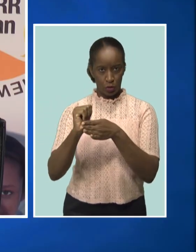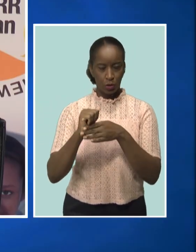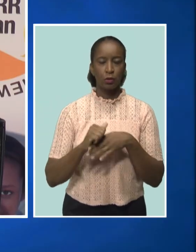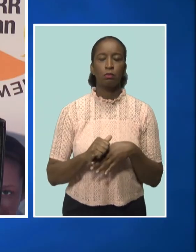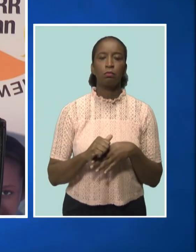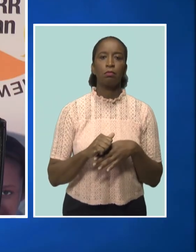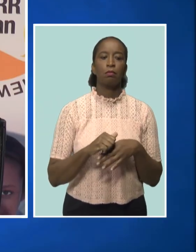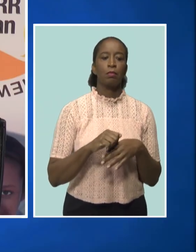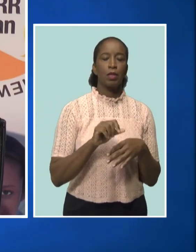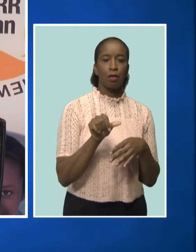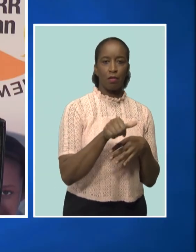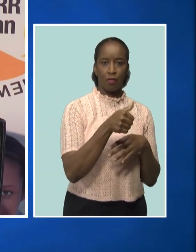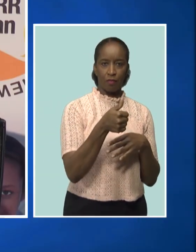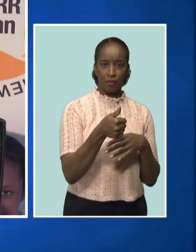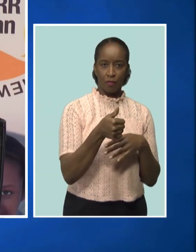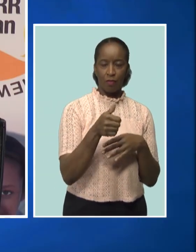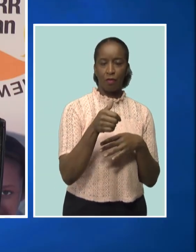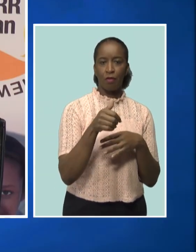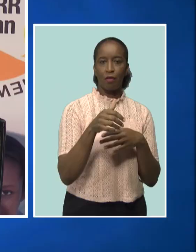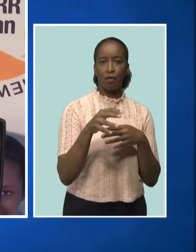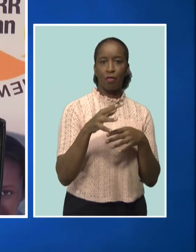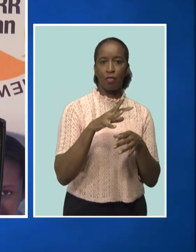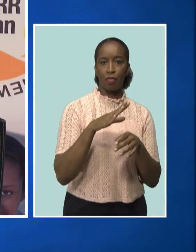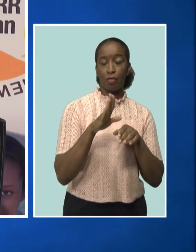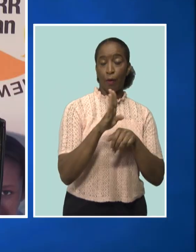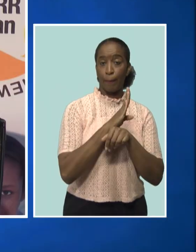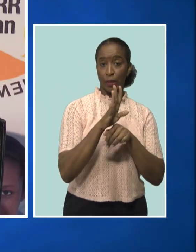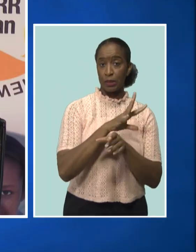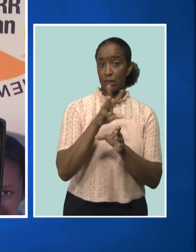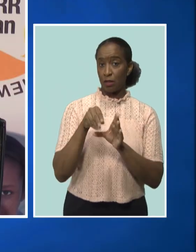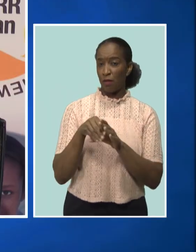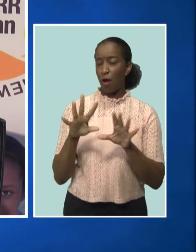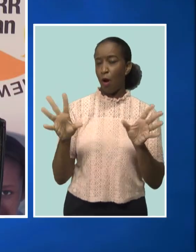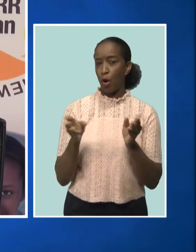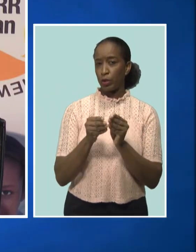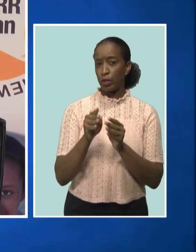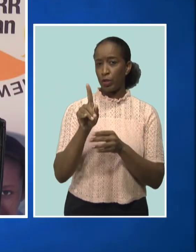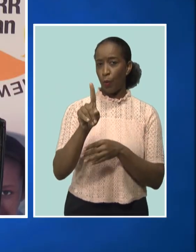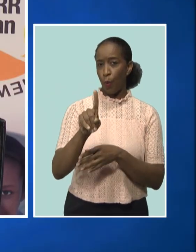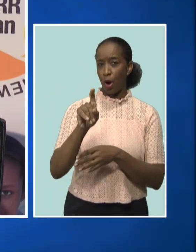us, making it 148 companies. So